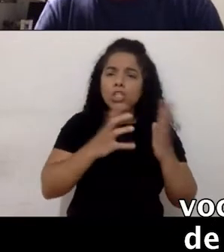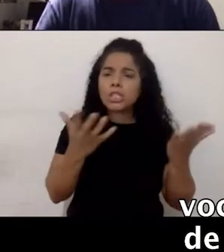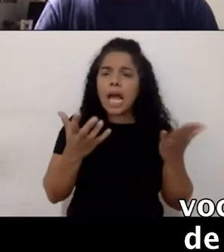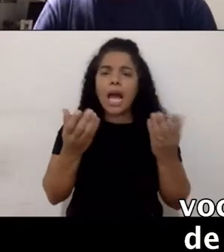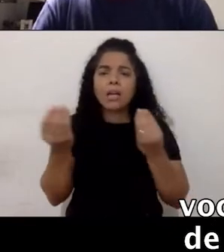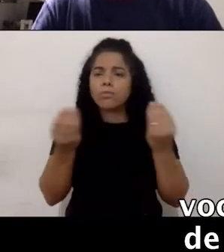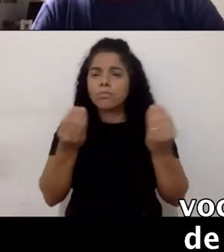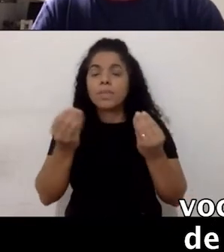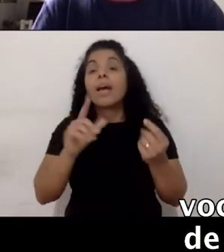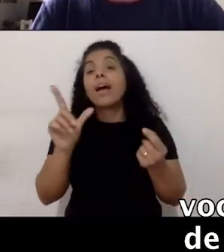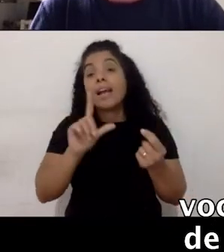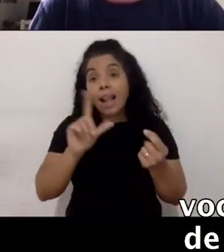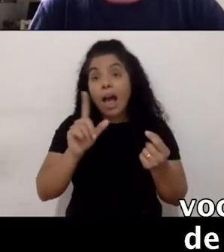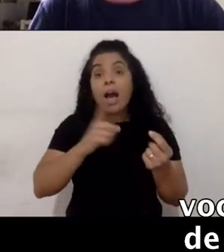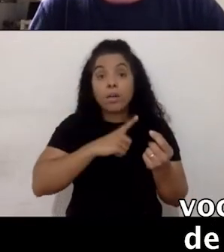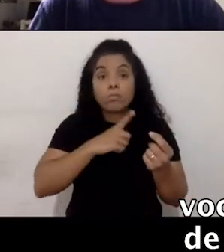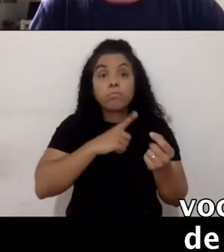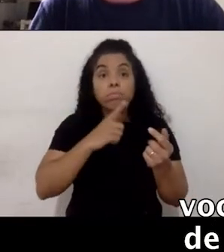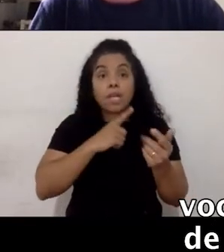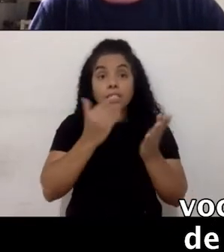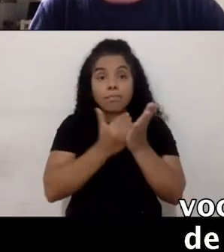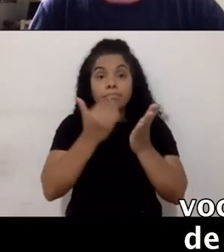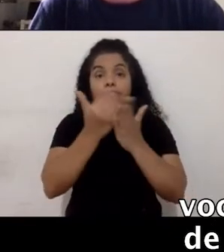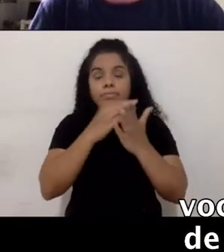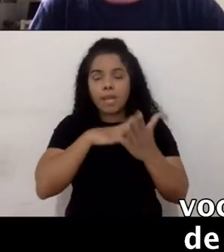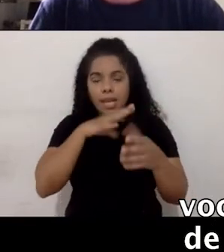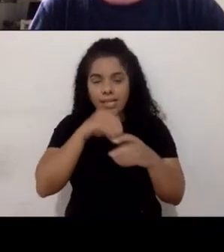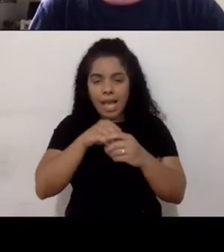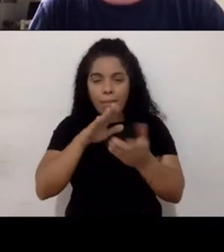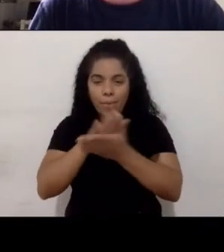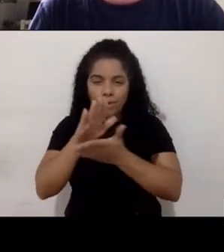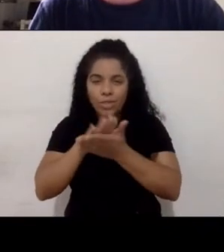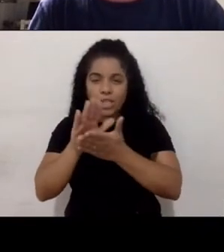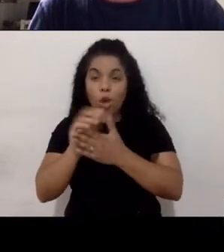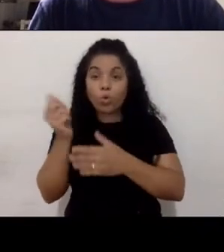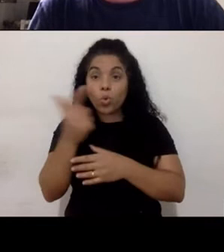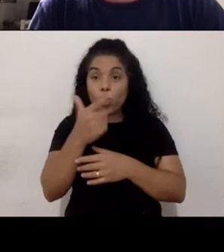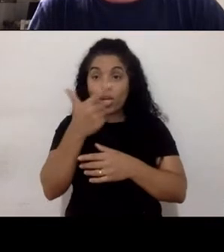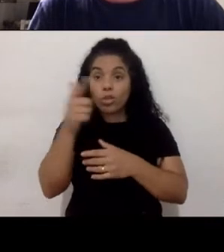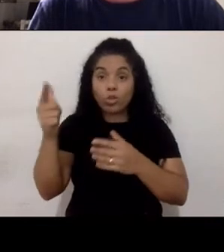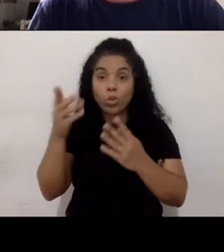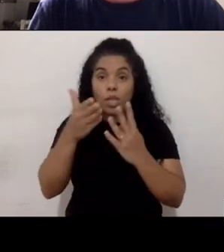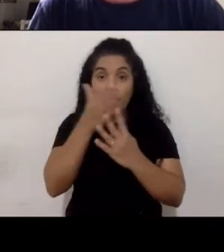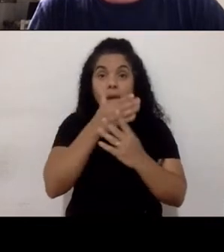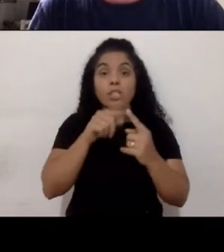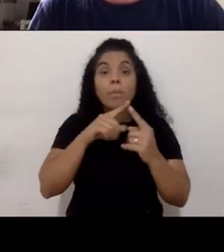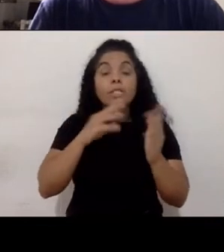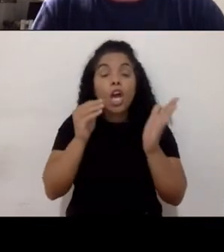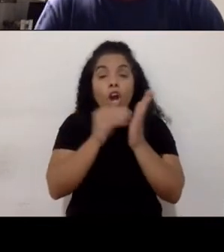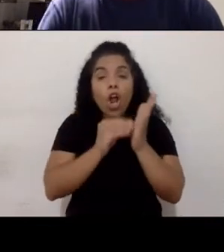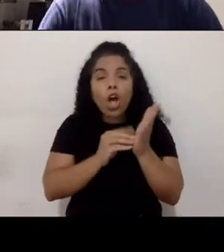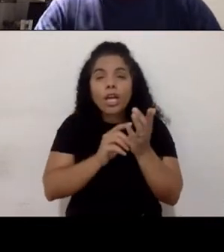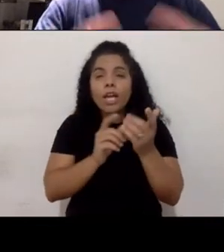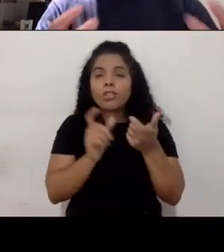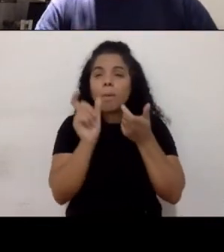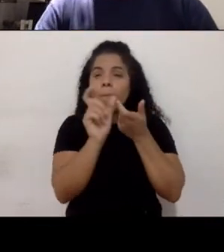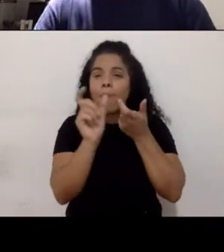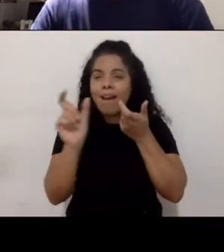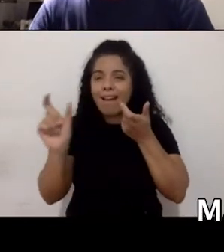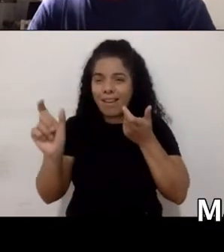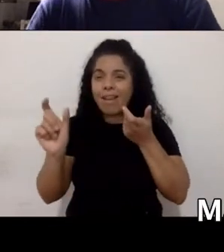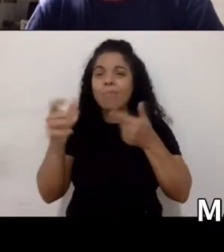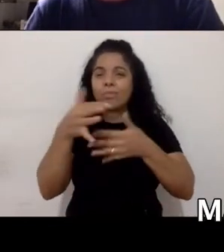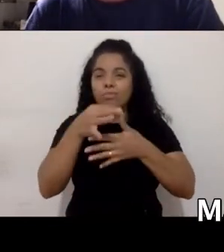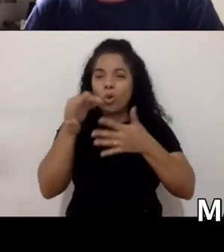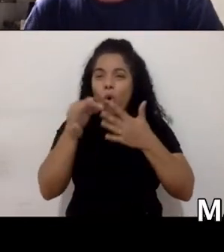those as configuration, instance configuration parameters that you pass in for the given environment, and the code uses that,